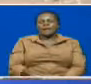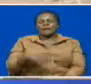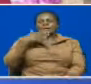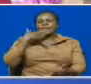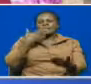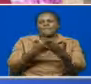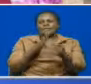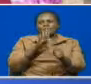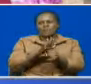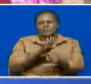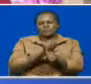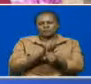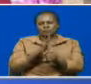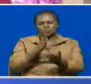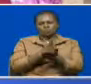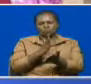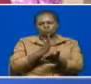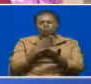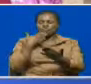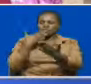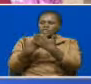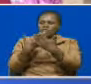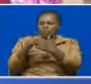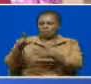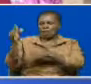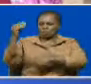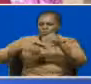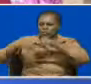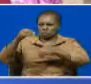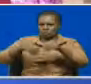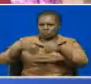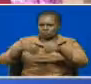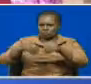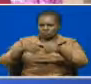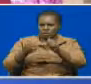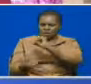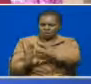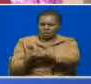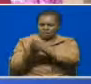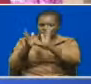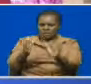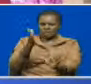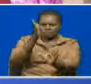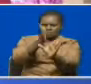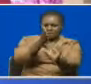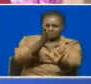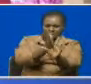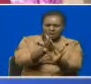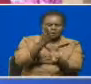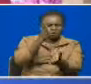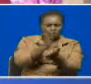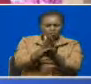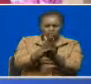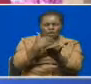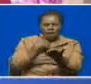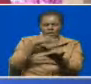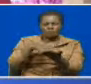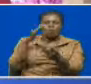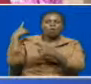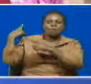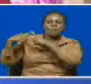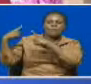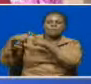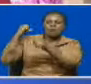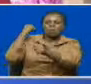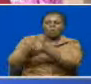thanks. And I mean, we definitely appreciate your input right here. Jane Gatia, who's a counseling psychologist, definitely has a lot of experience